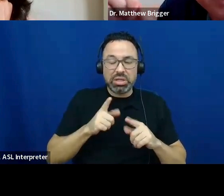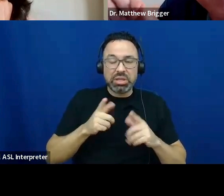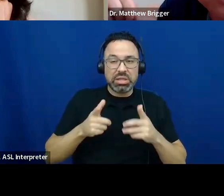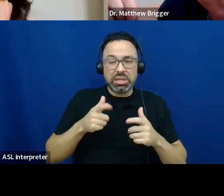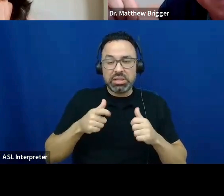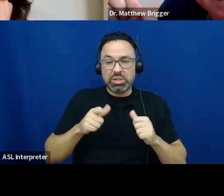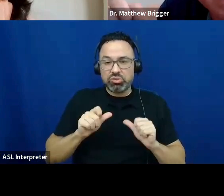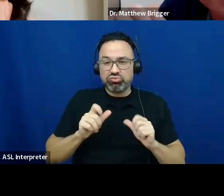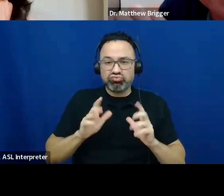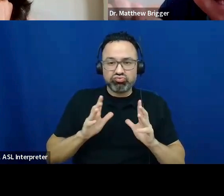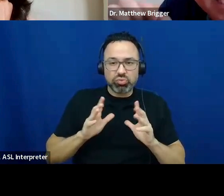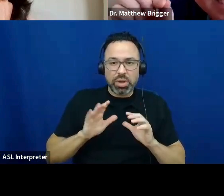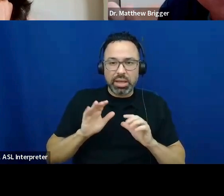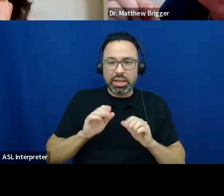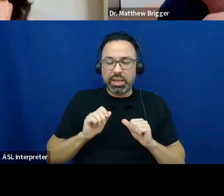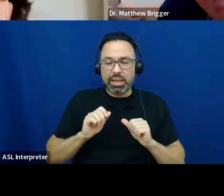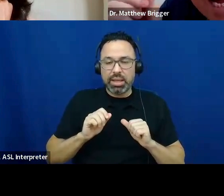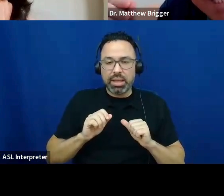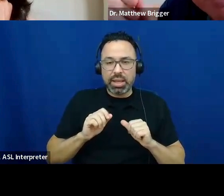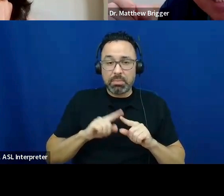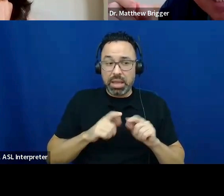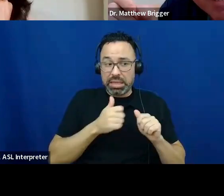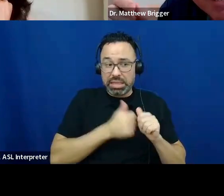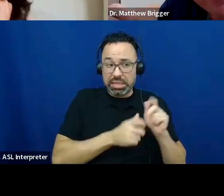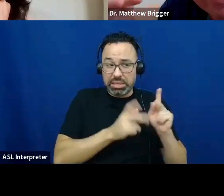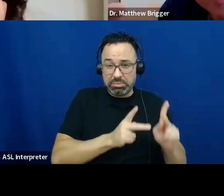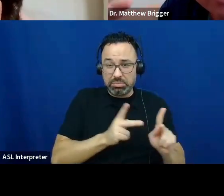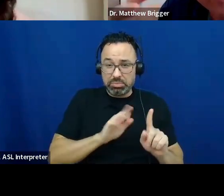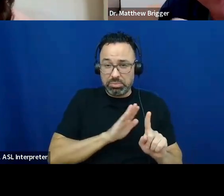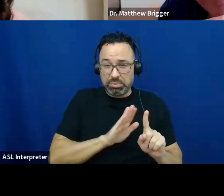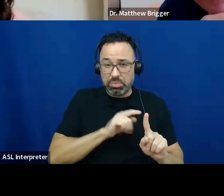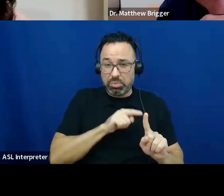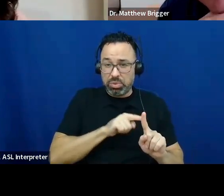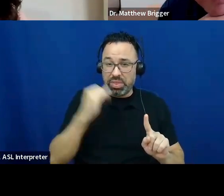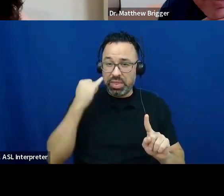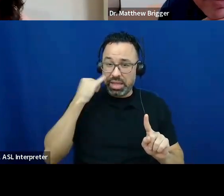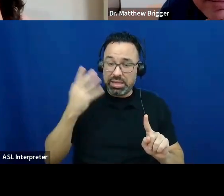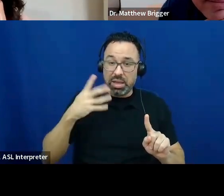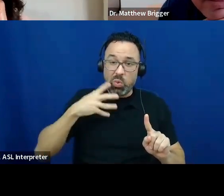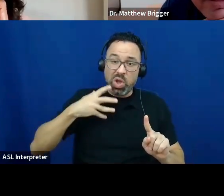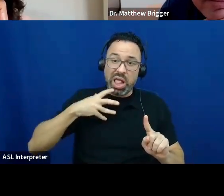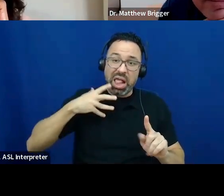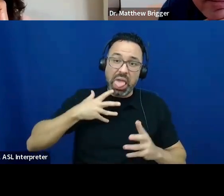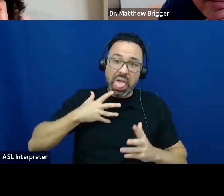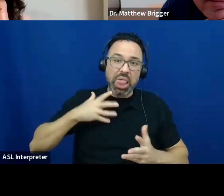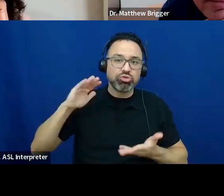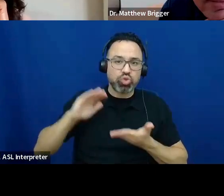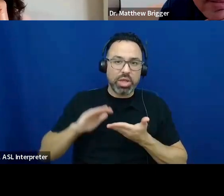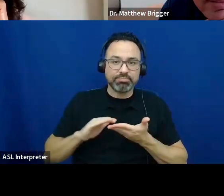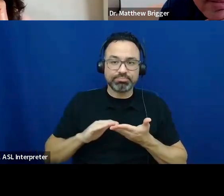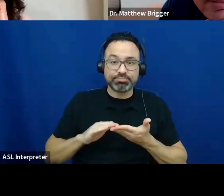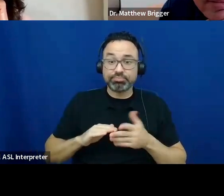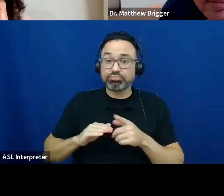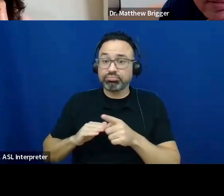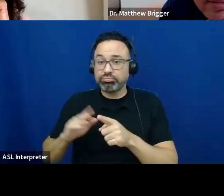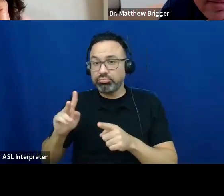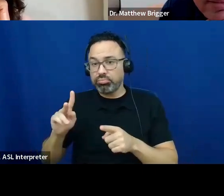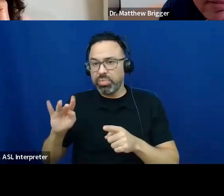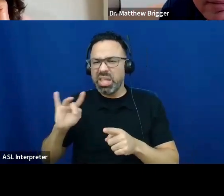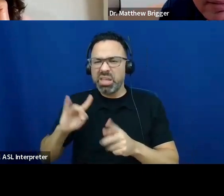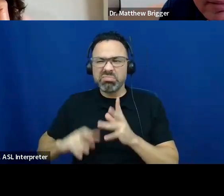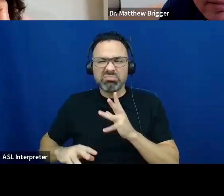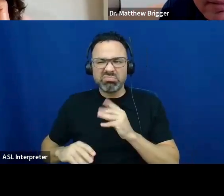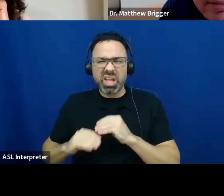tease those little individual pieces, but the individual idea behind it is to decrease the volume. And I would say I'll add on to that